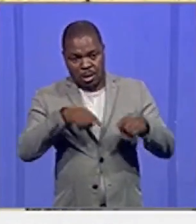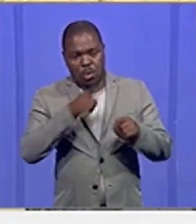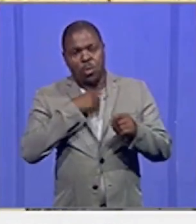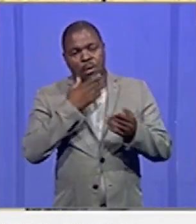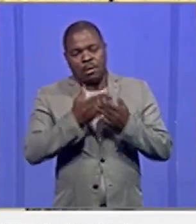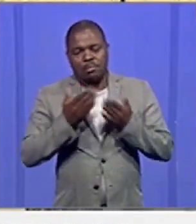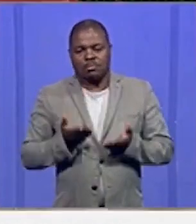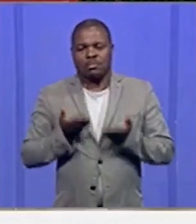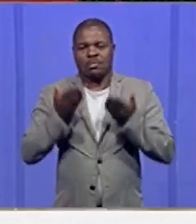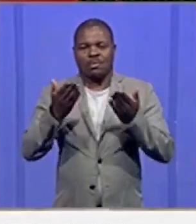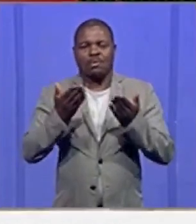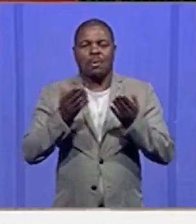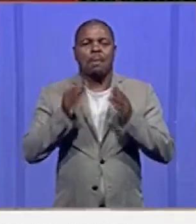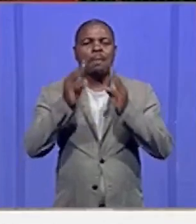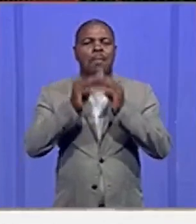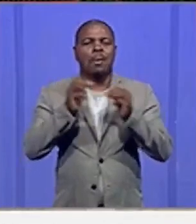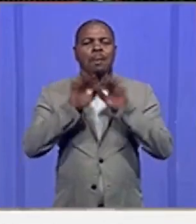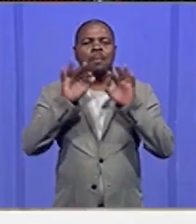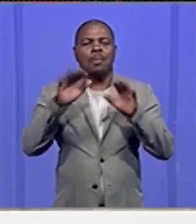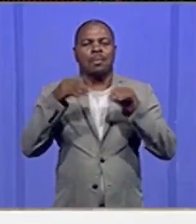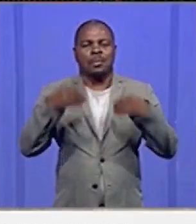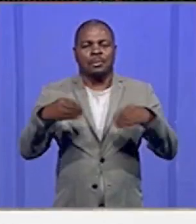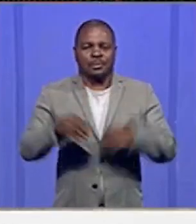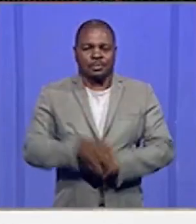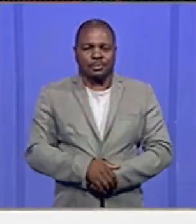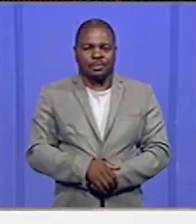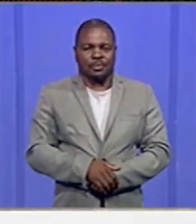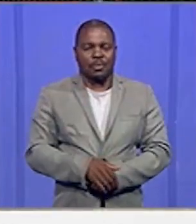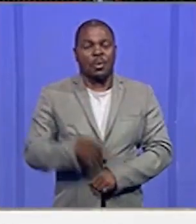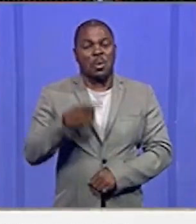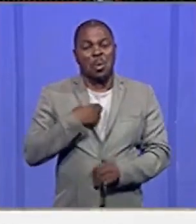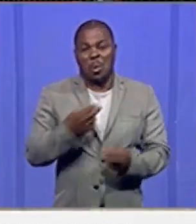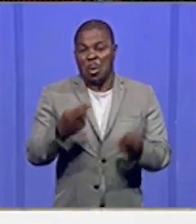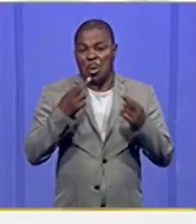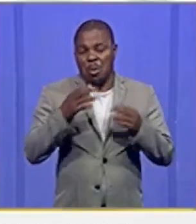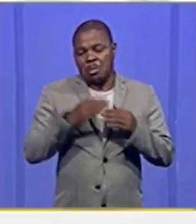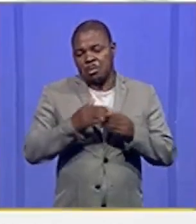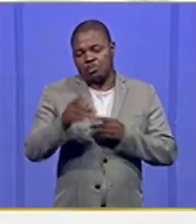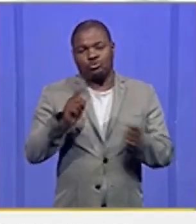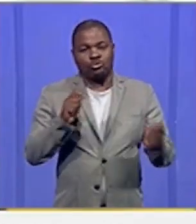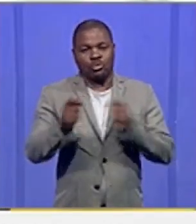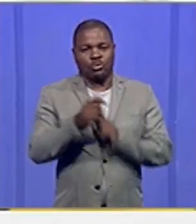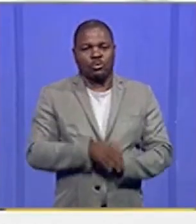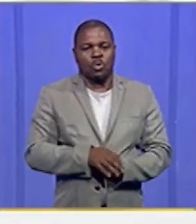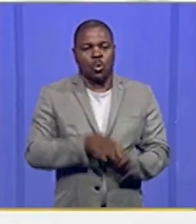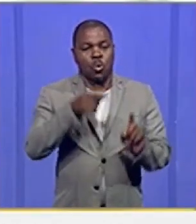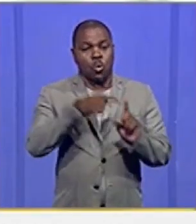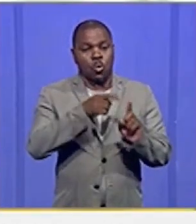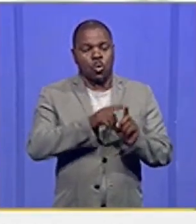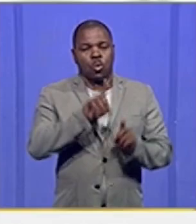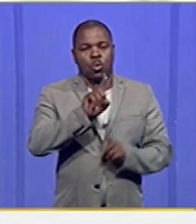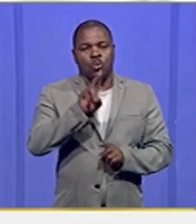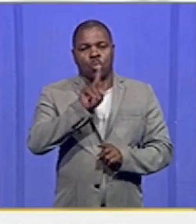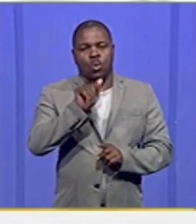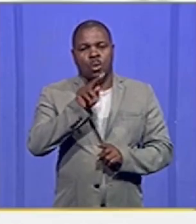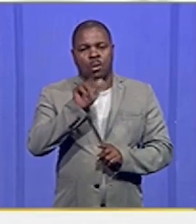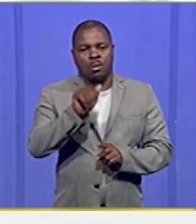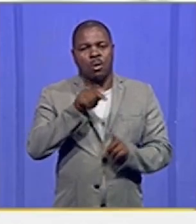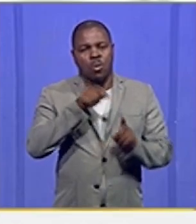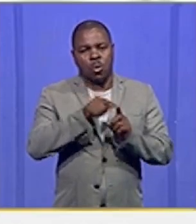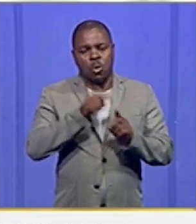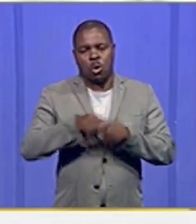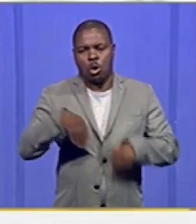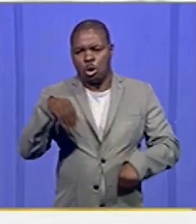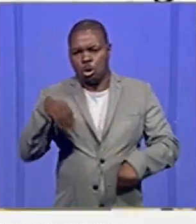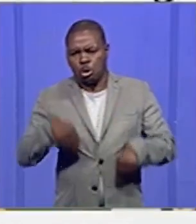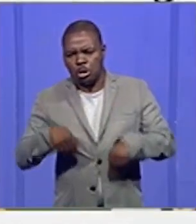business ya Mangaung. Re tshepa hore ho tla ba le di changes. Dukwana o ile a ema kgahlano le bobodu